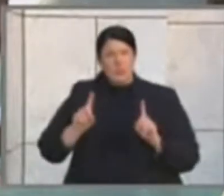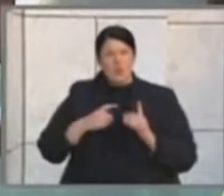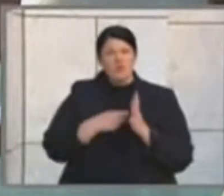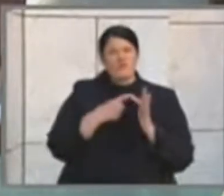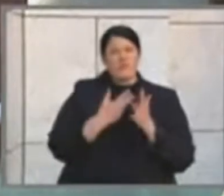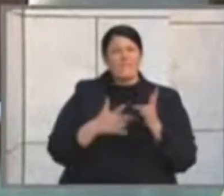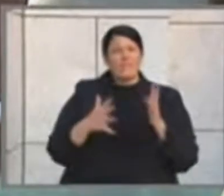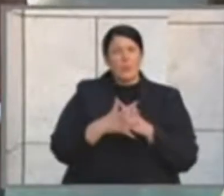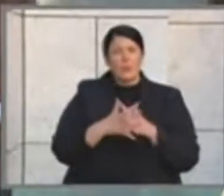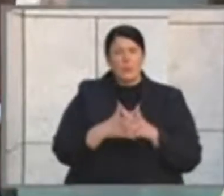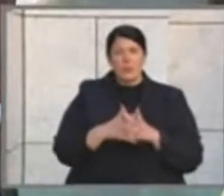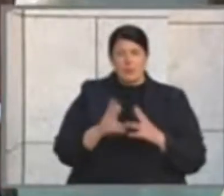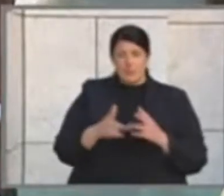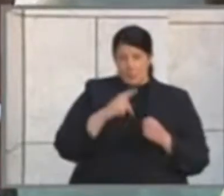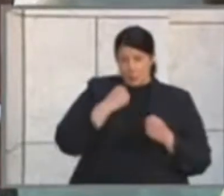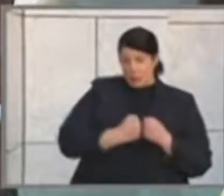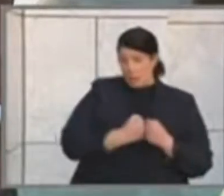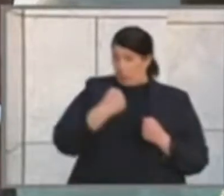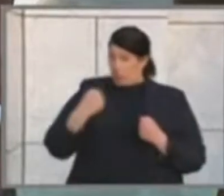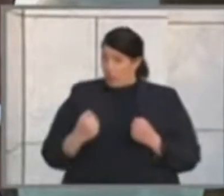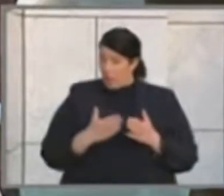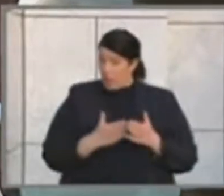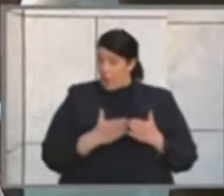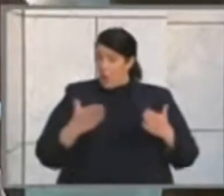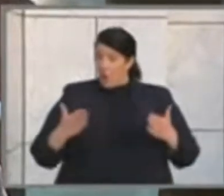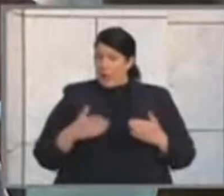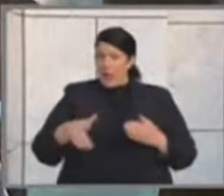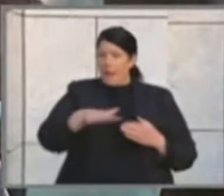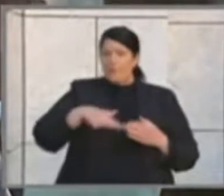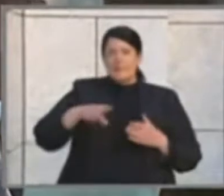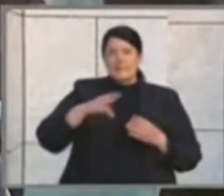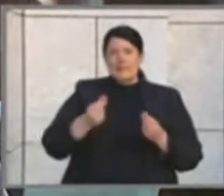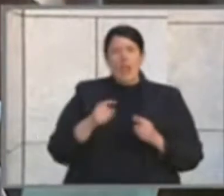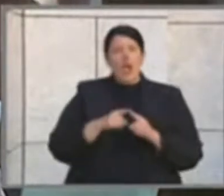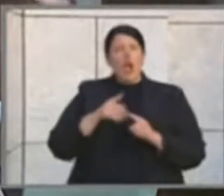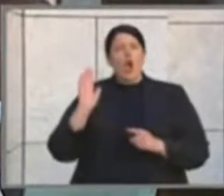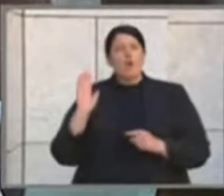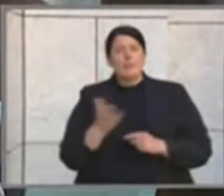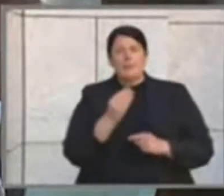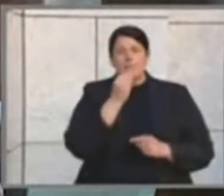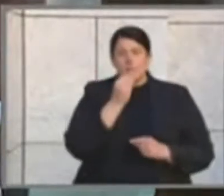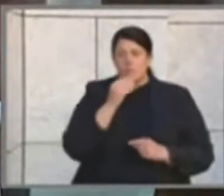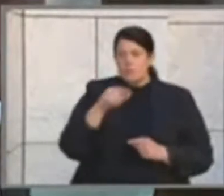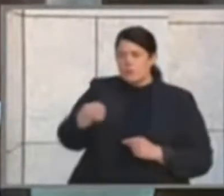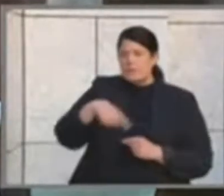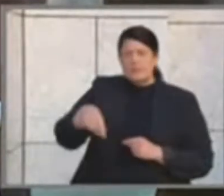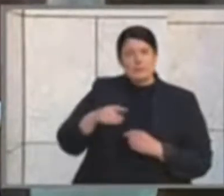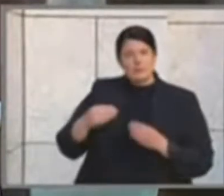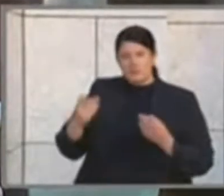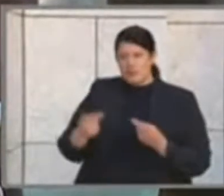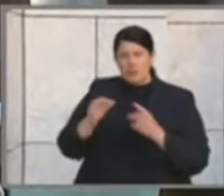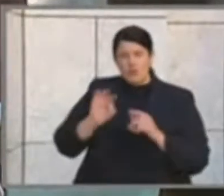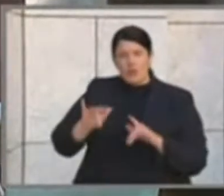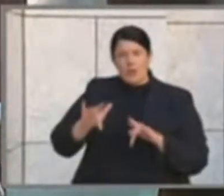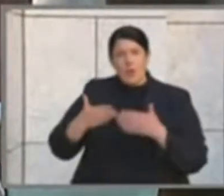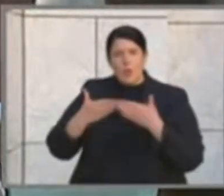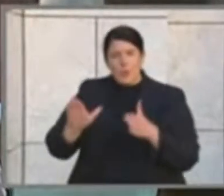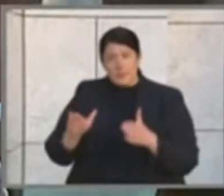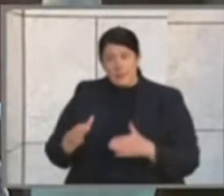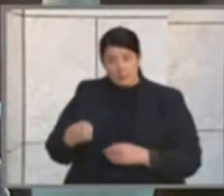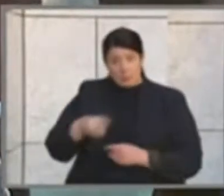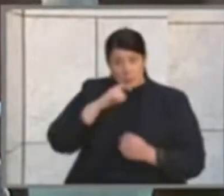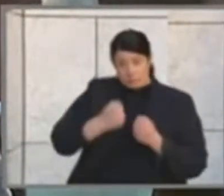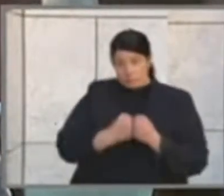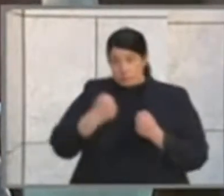of a longer taper for sectors that are harder hit, such as hospitality, when restaurants won't necessarily be